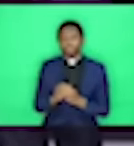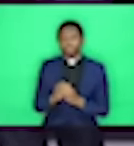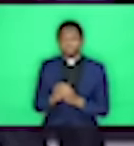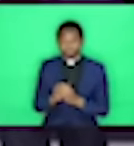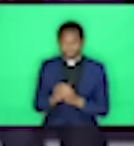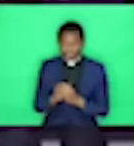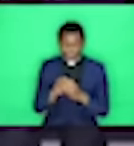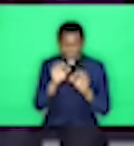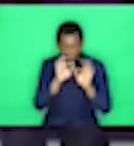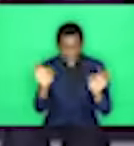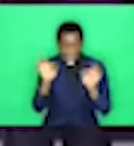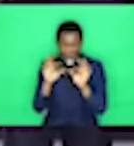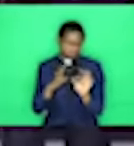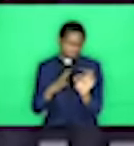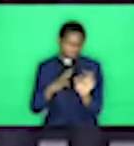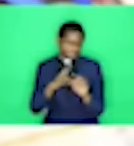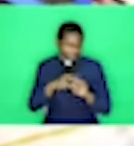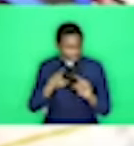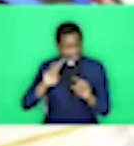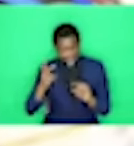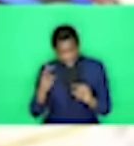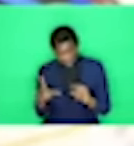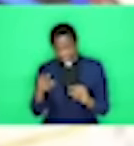third. Because